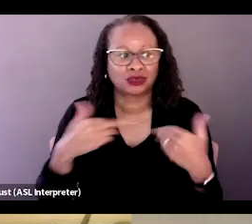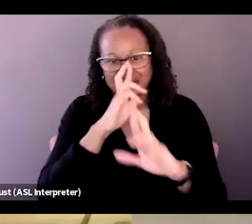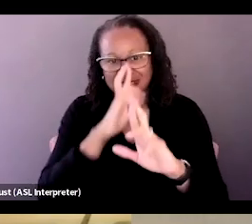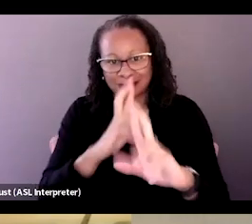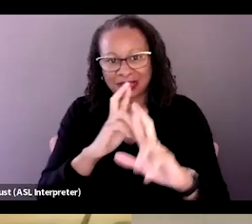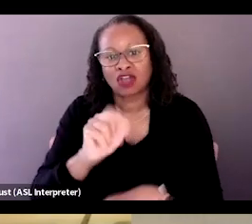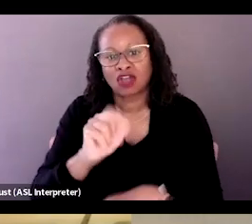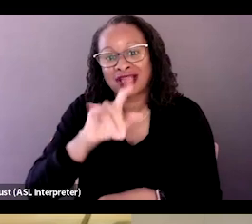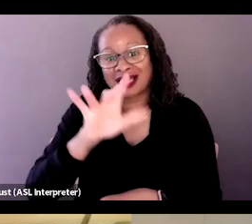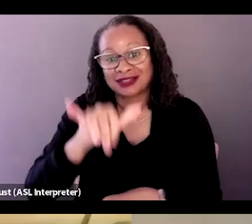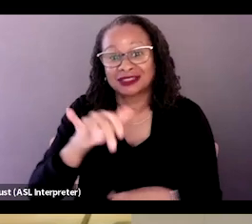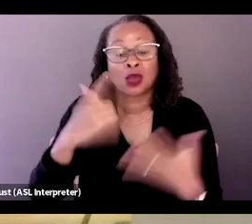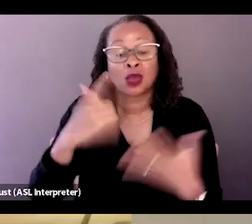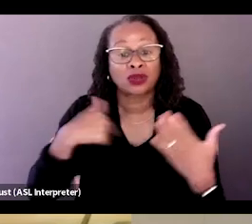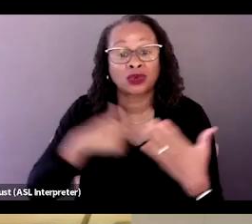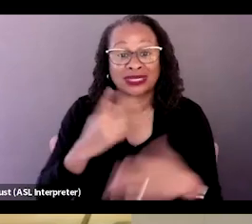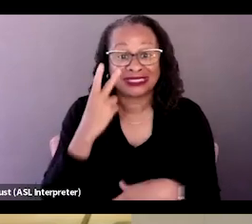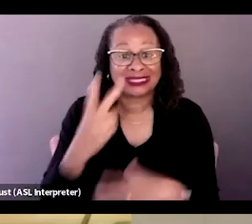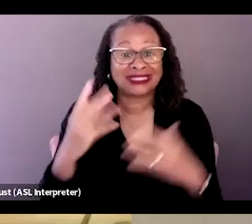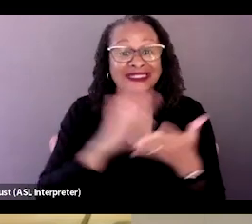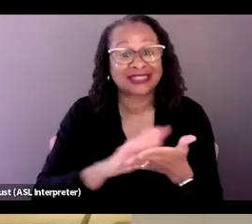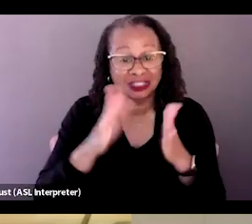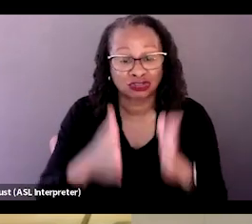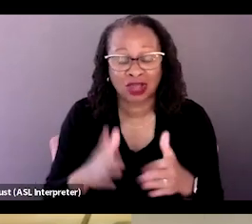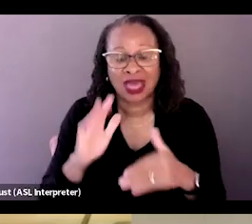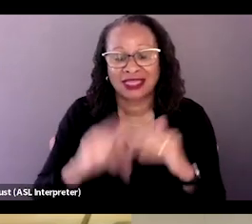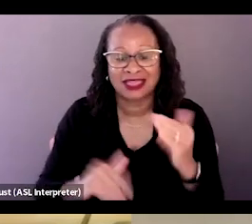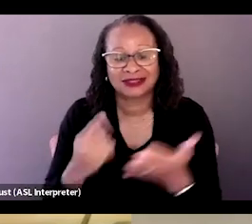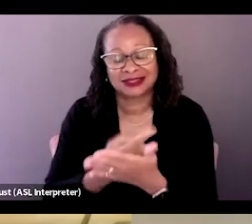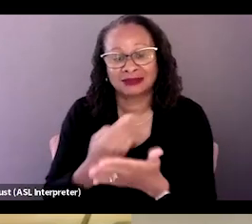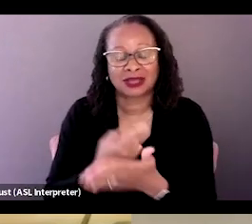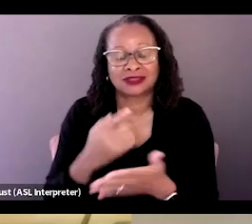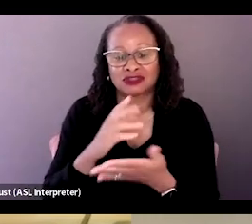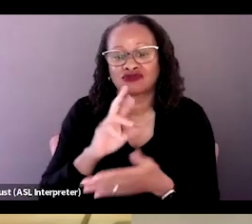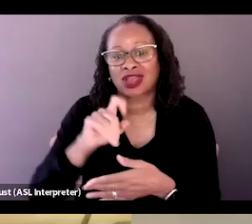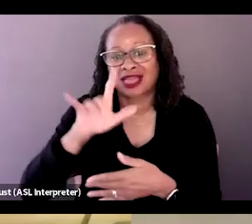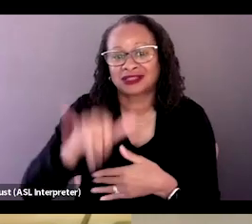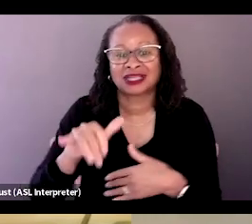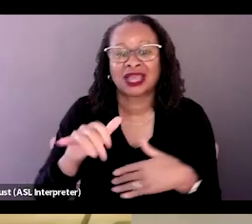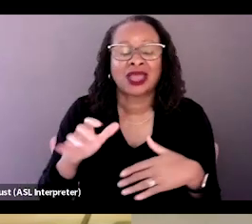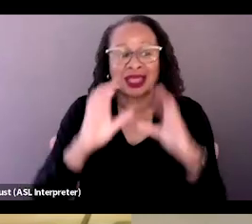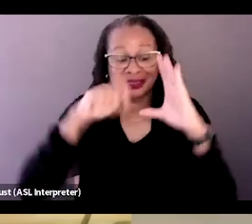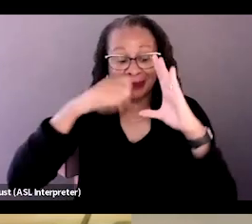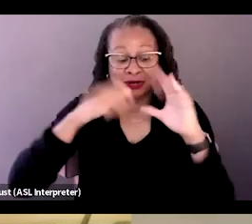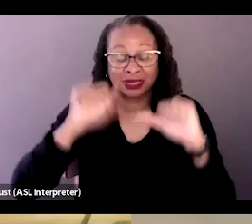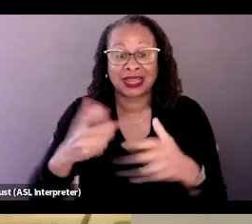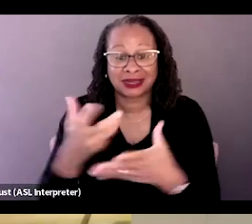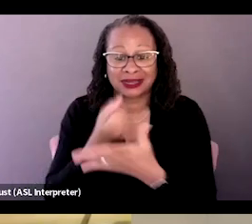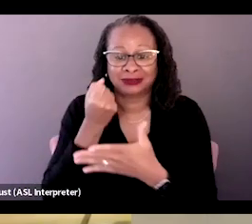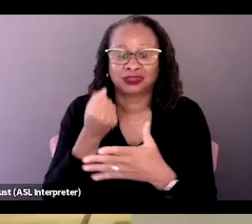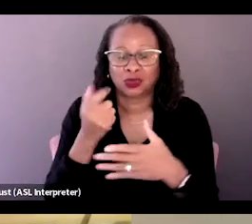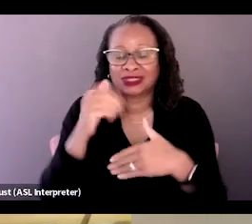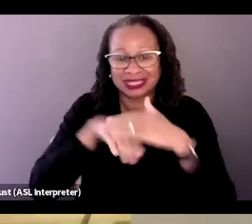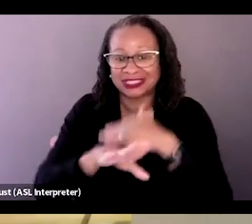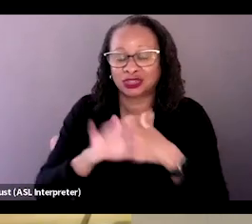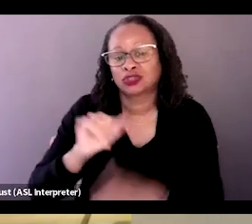the reality we see is nicer than sometimes the reality that a camera can capture when it goes in like a